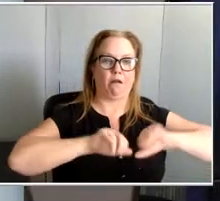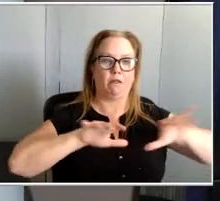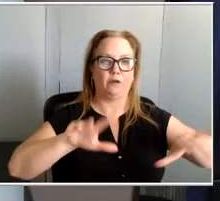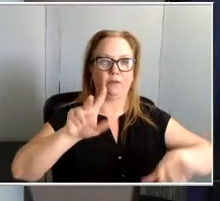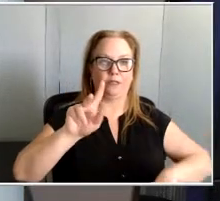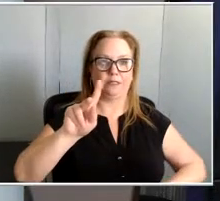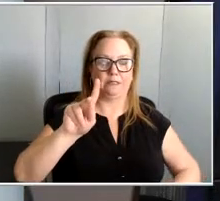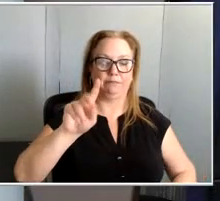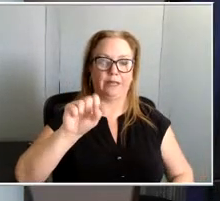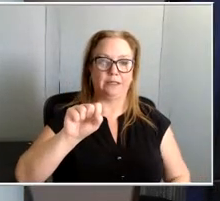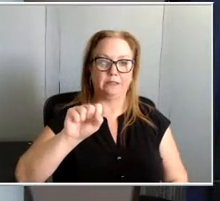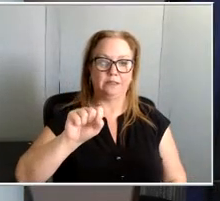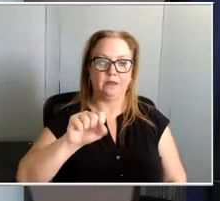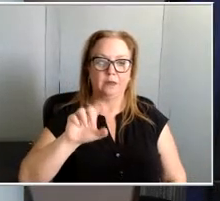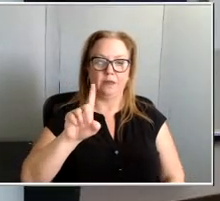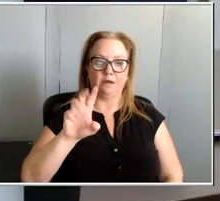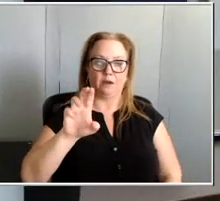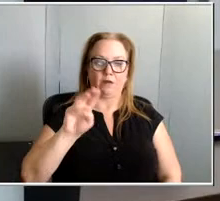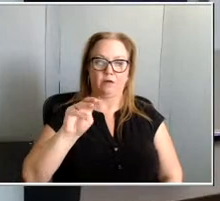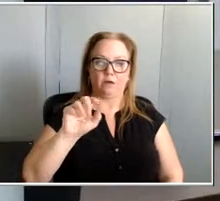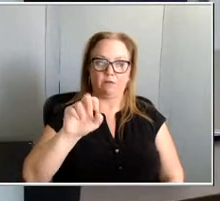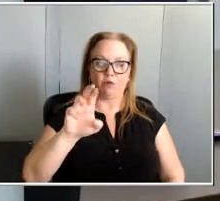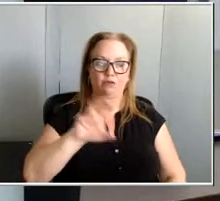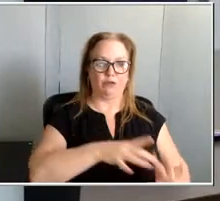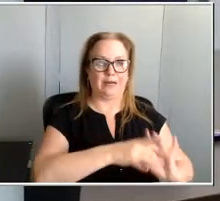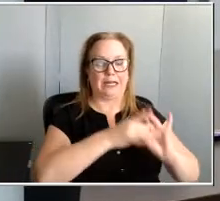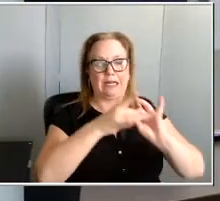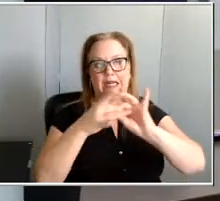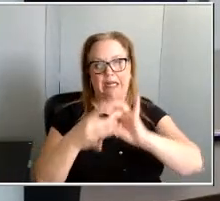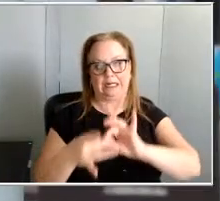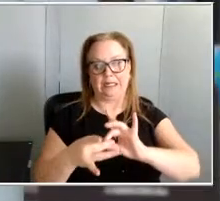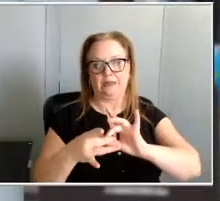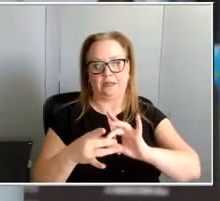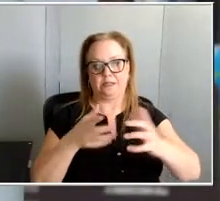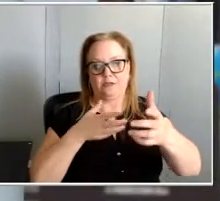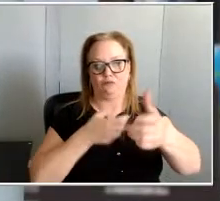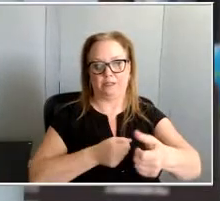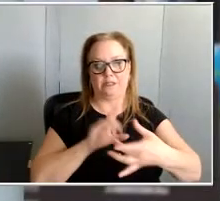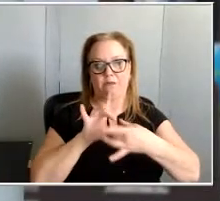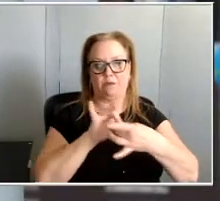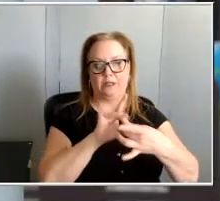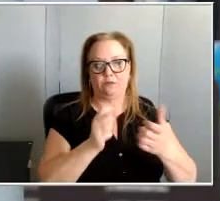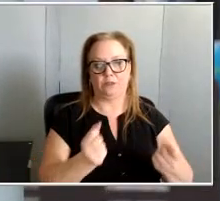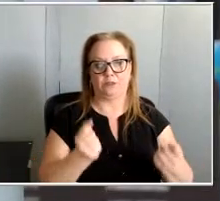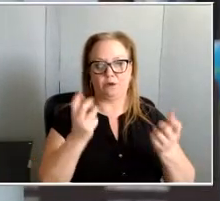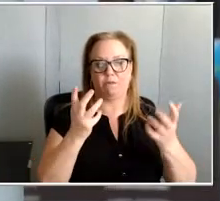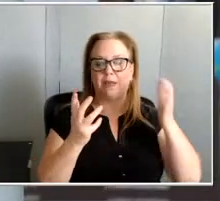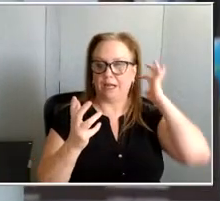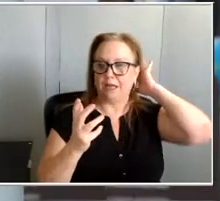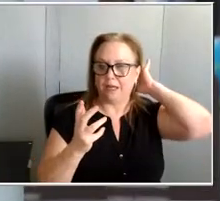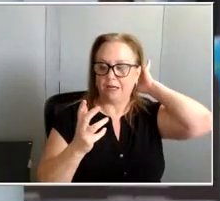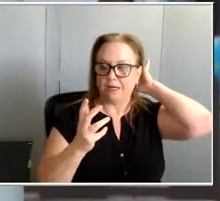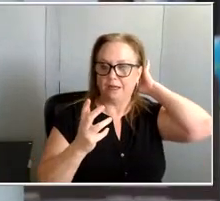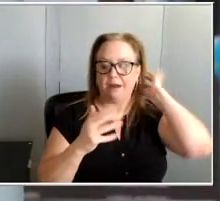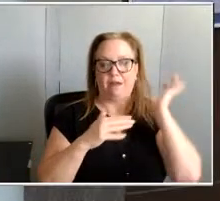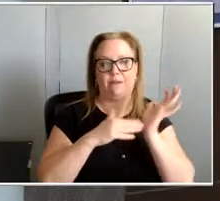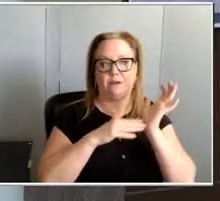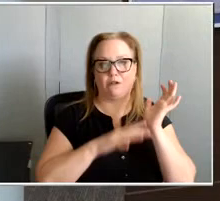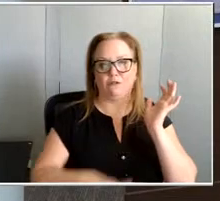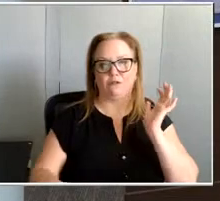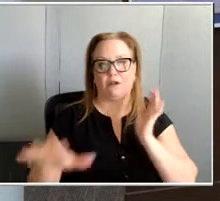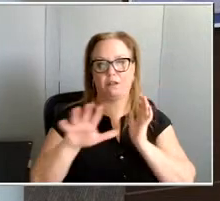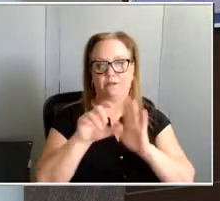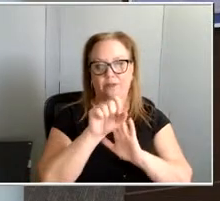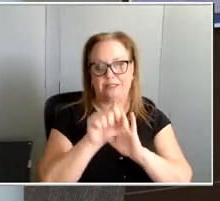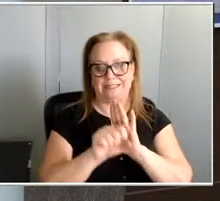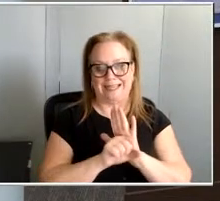was really able to build that bridge because he had trusting relationships with so many of the providers all across the state. And